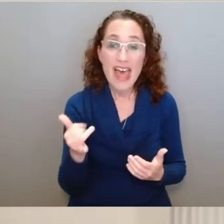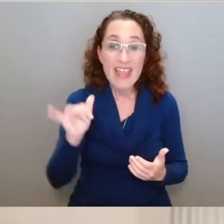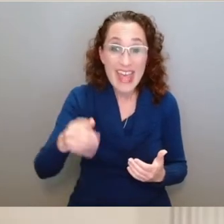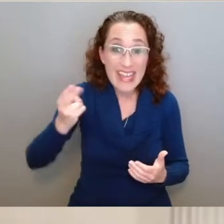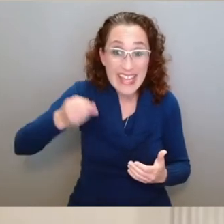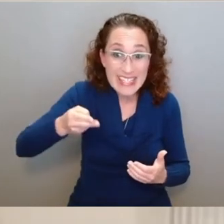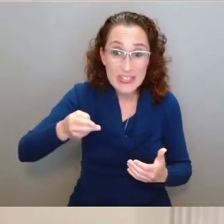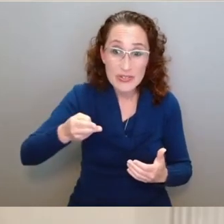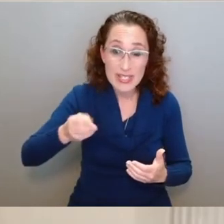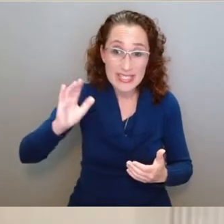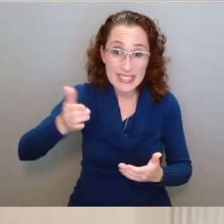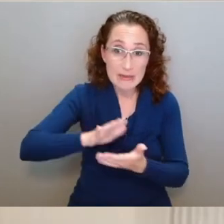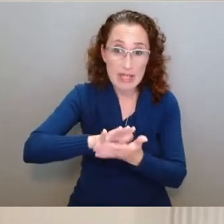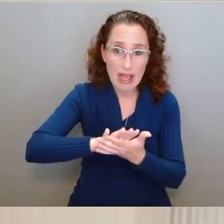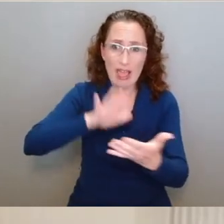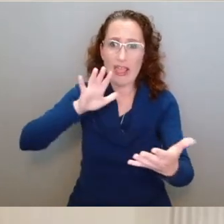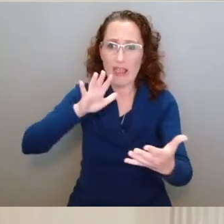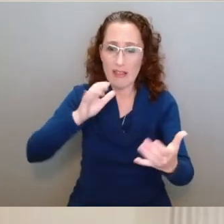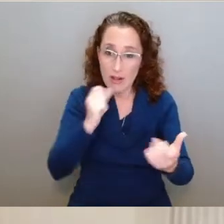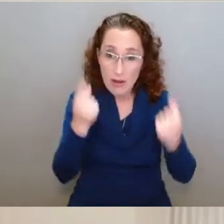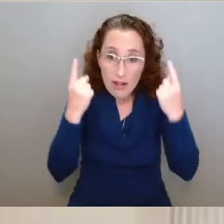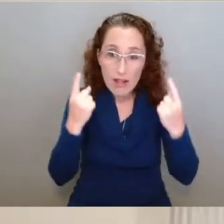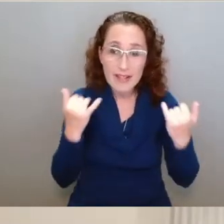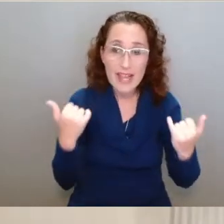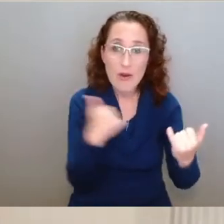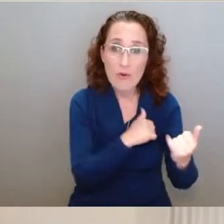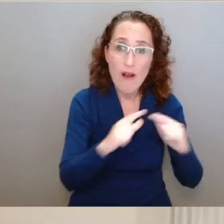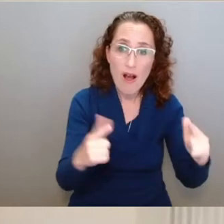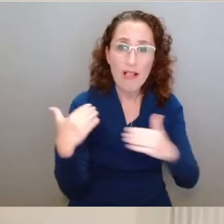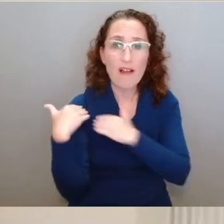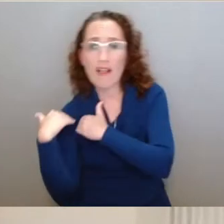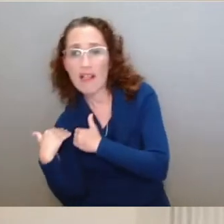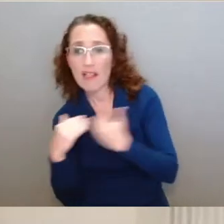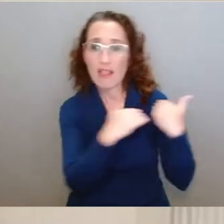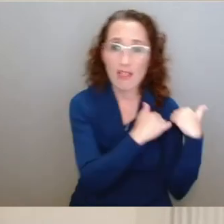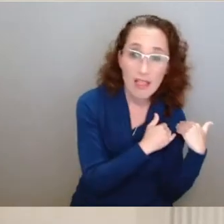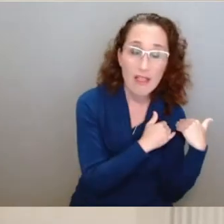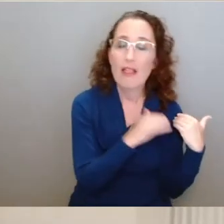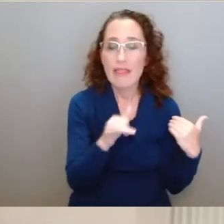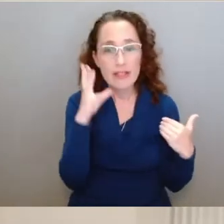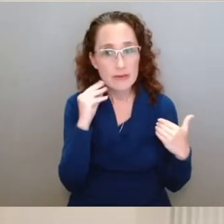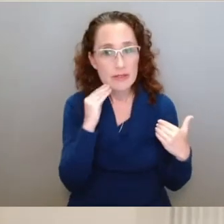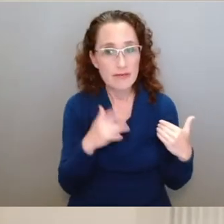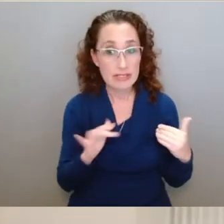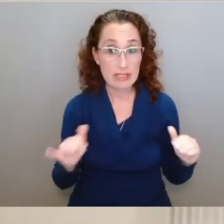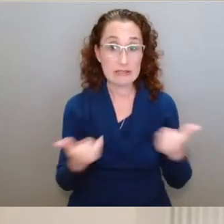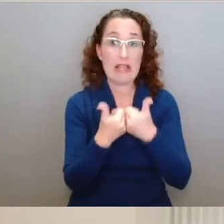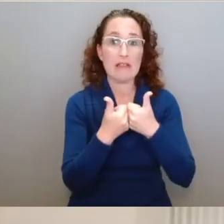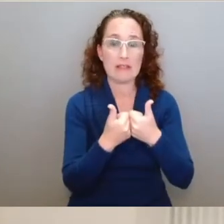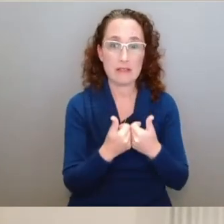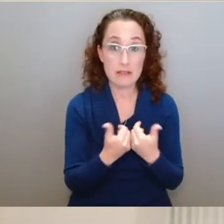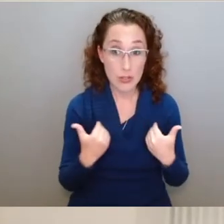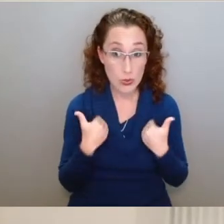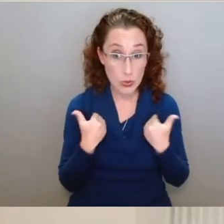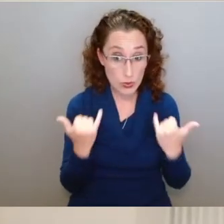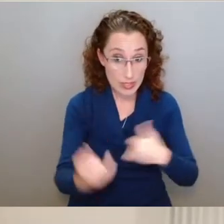sort of is carried on all of our shoulders. It can be a challenging experience. But young people today,